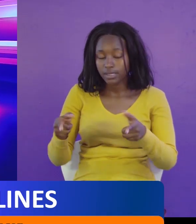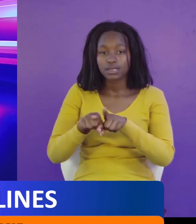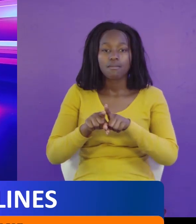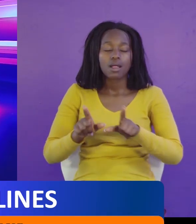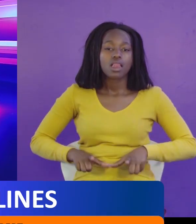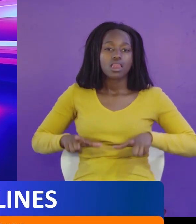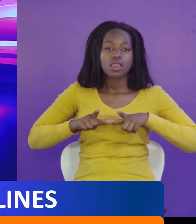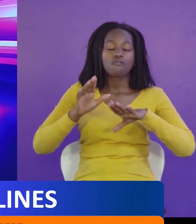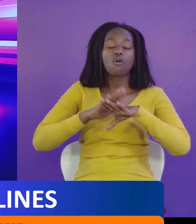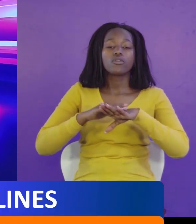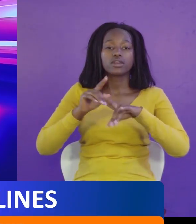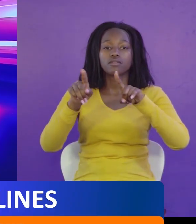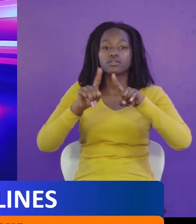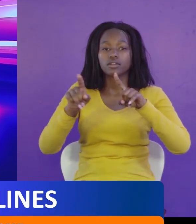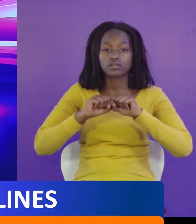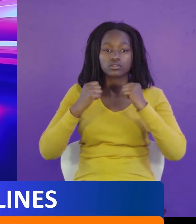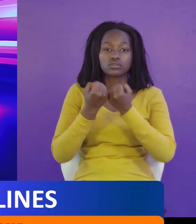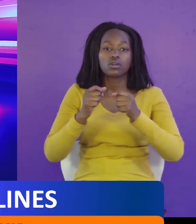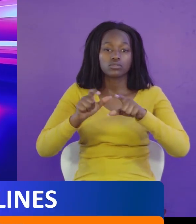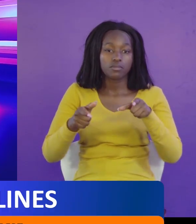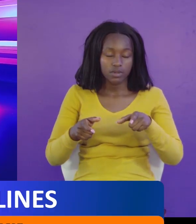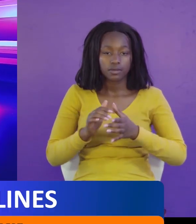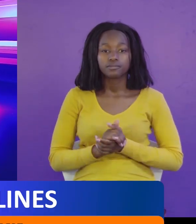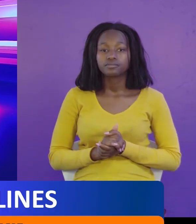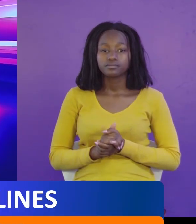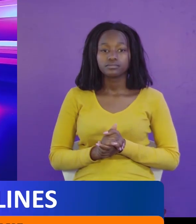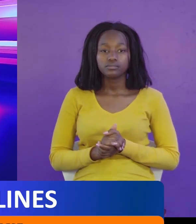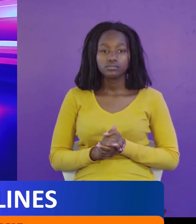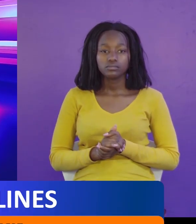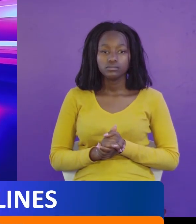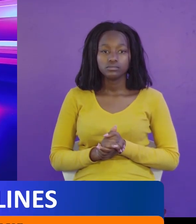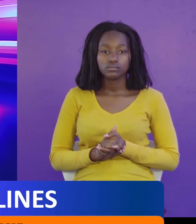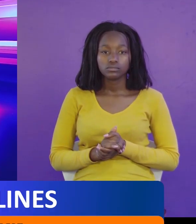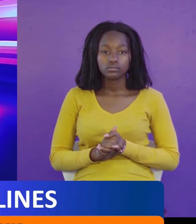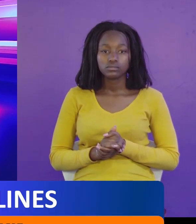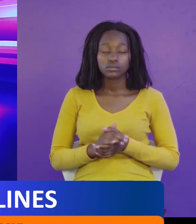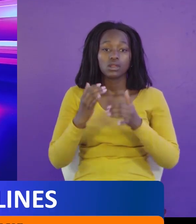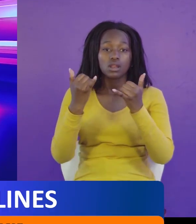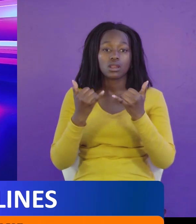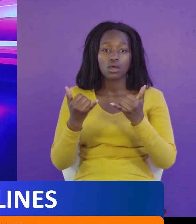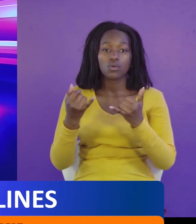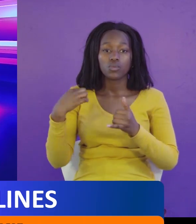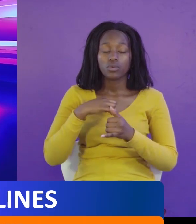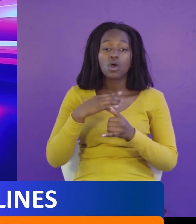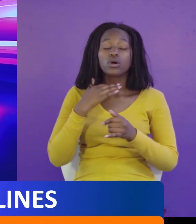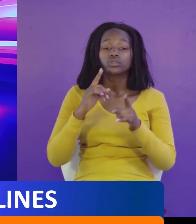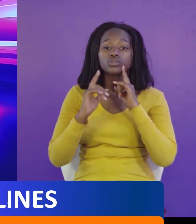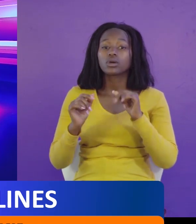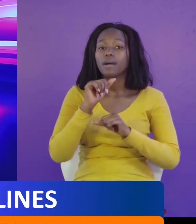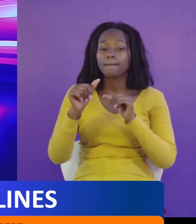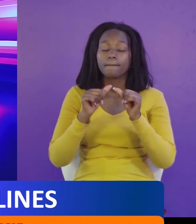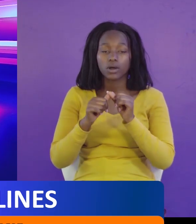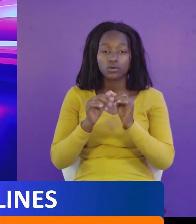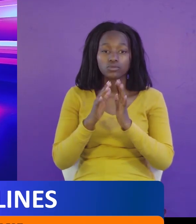get our content as well at Science TV Kenya. And without a doubt, we want to take a look at some of the stories making